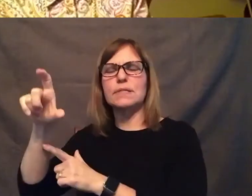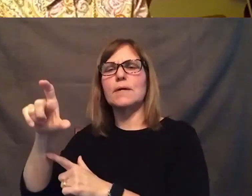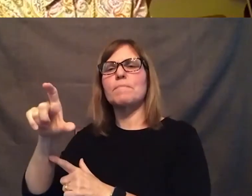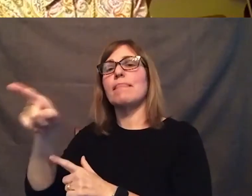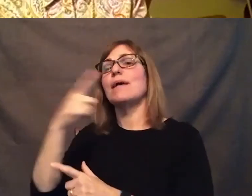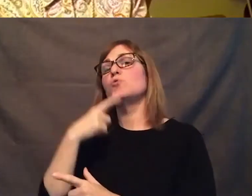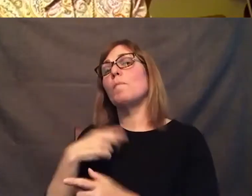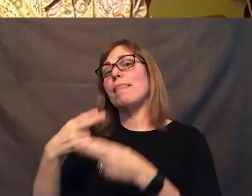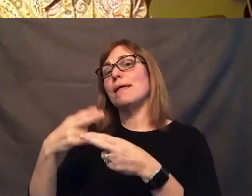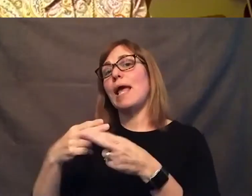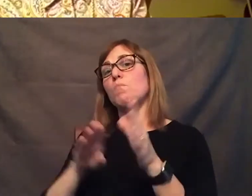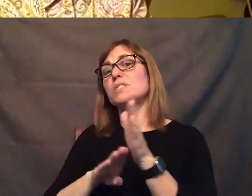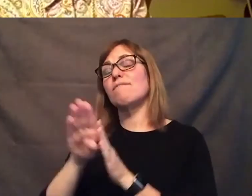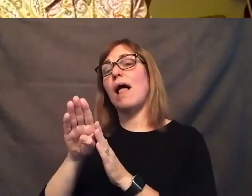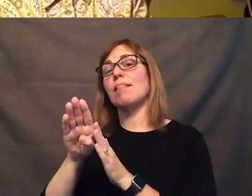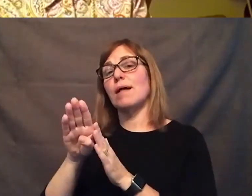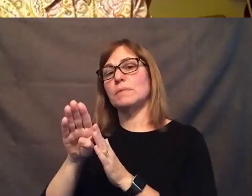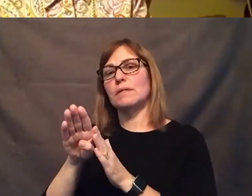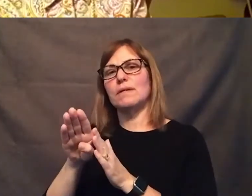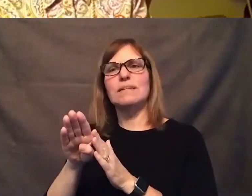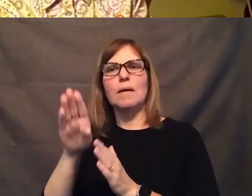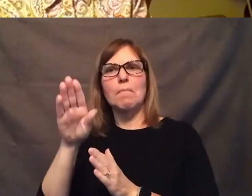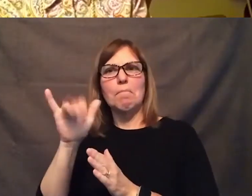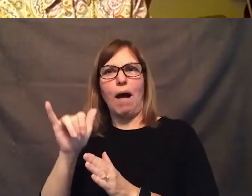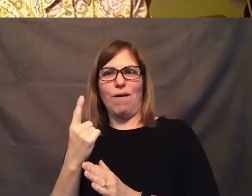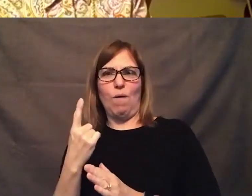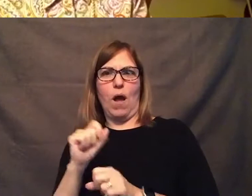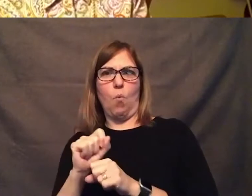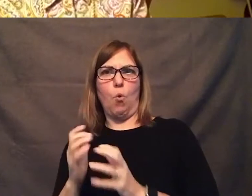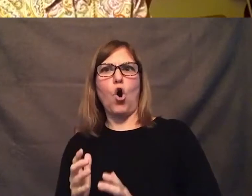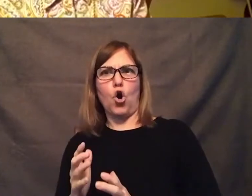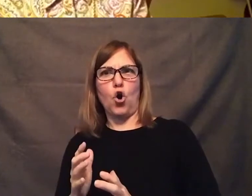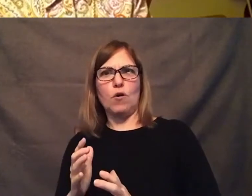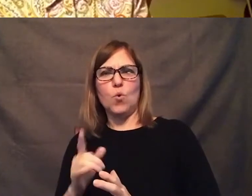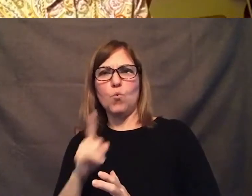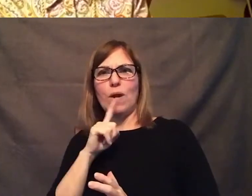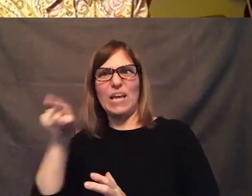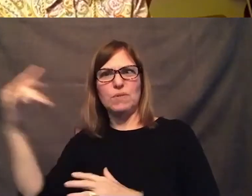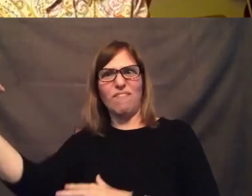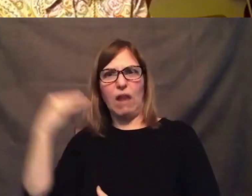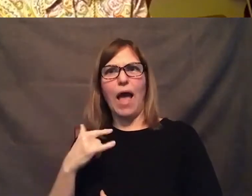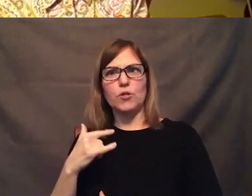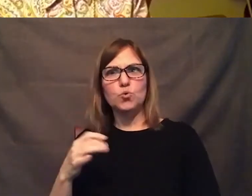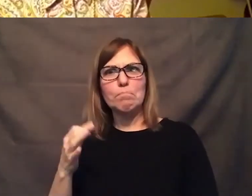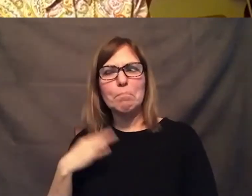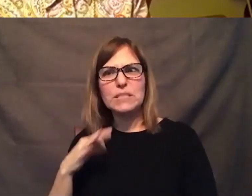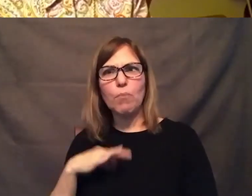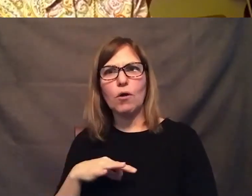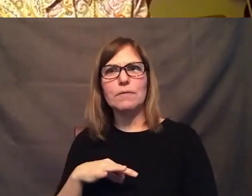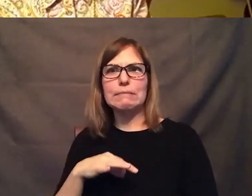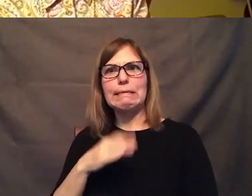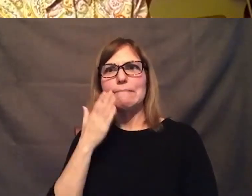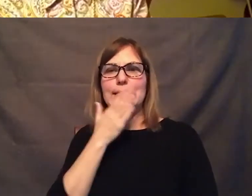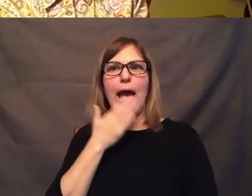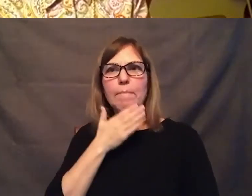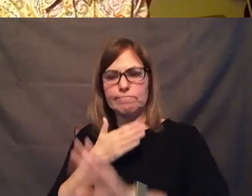by a employee on a plane trip to Pittsburgh who wrote it on the back of a napkin, and